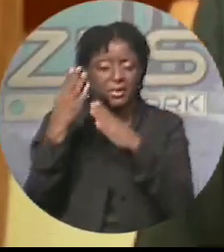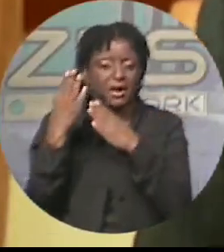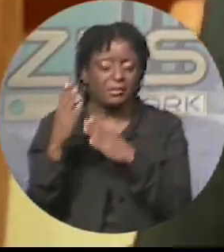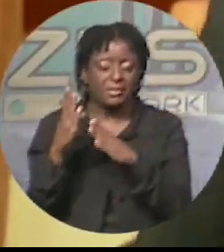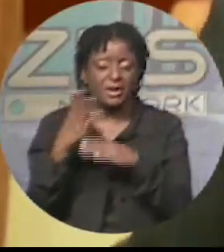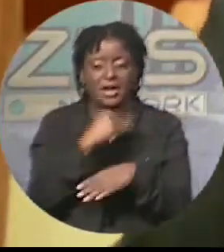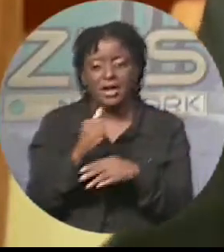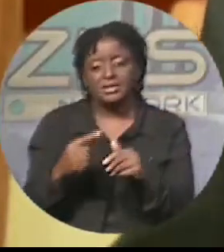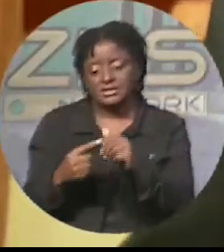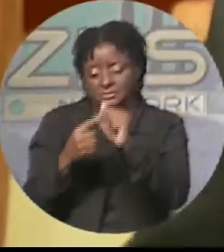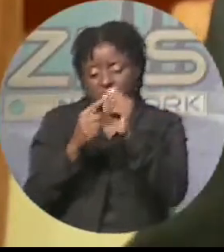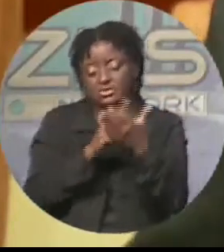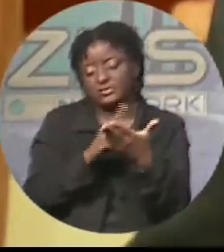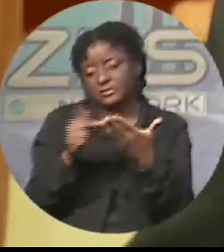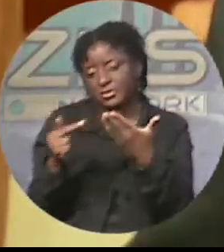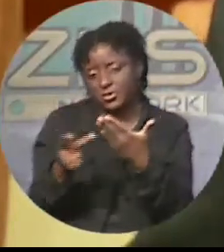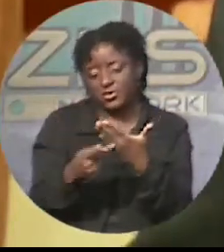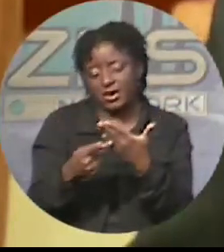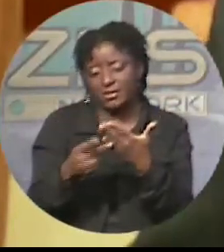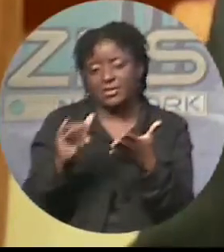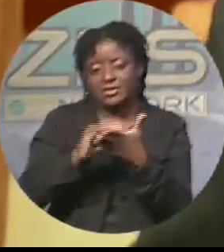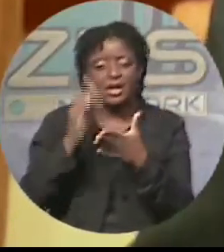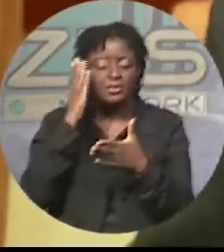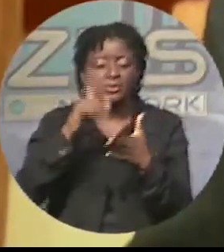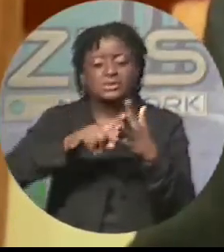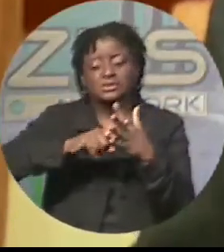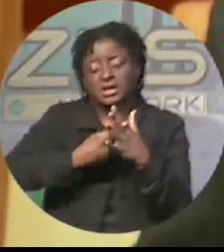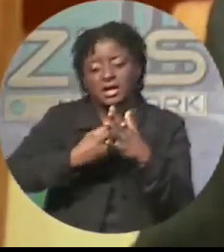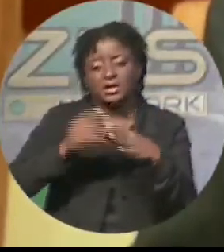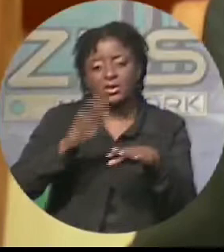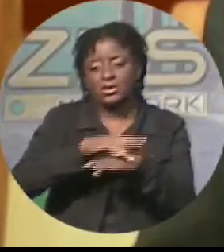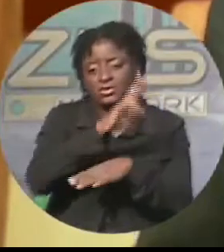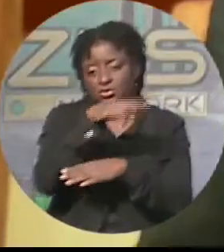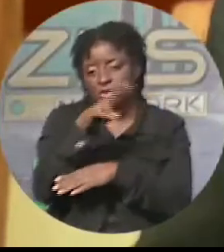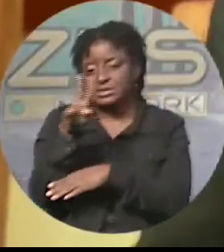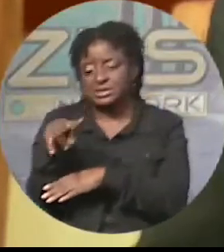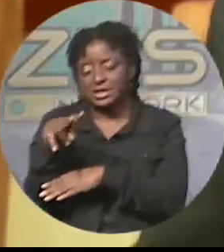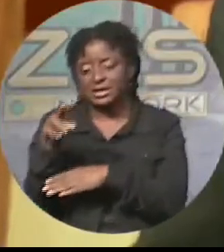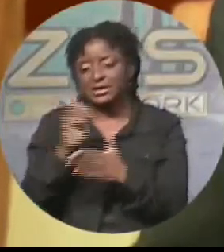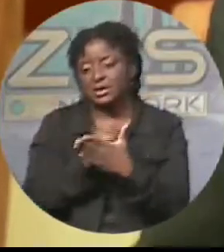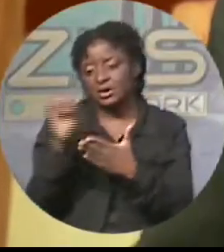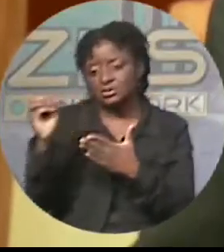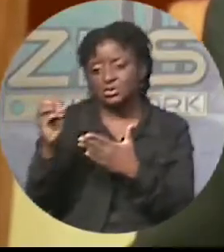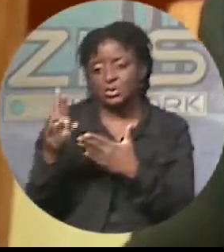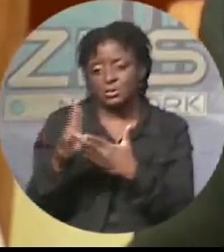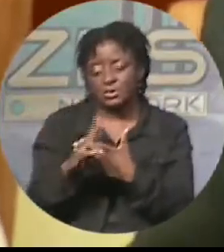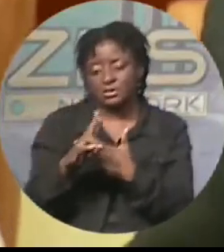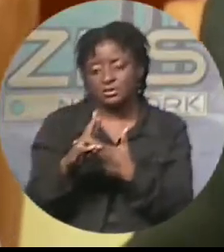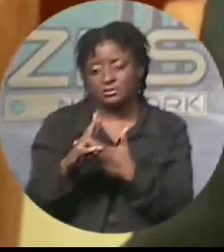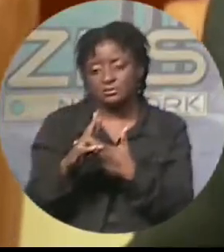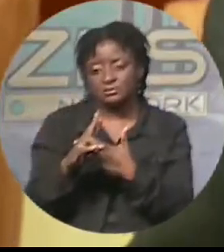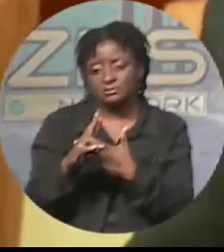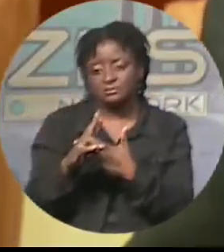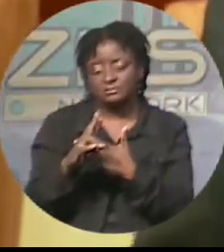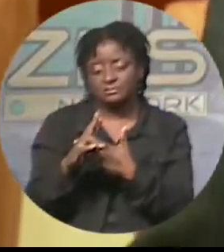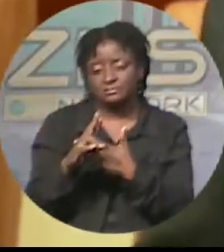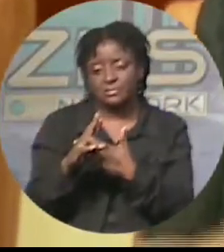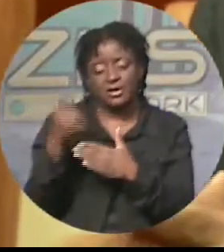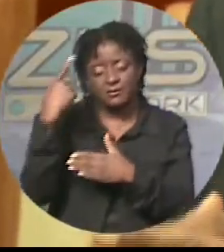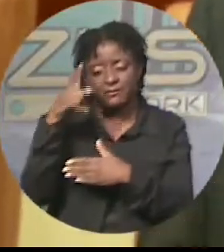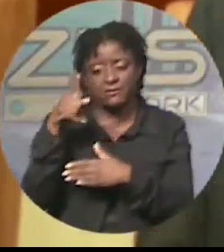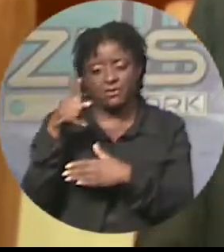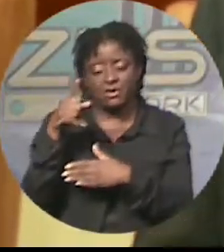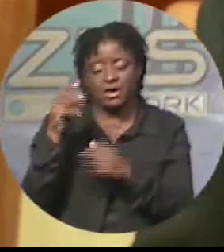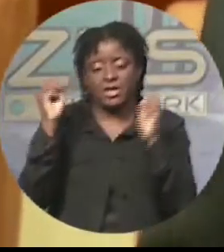specific program that will begin on the 22nd of this month, in a couple of days, for